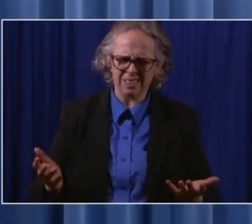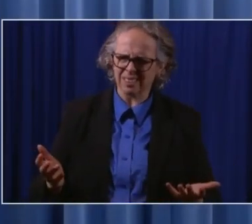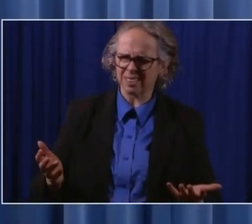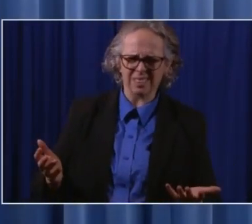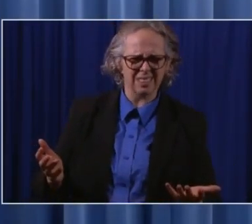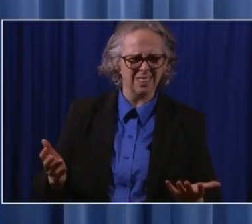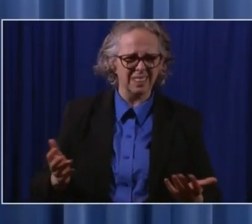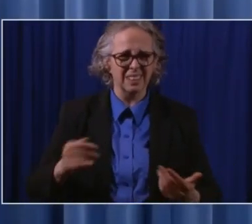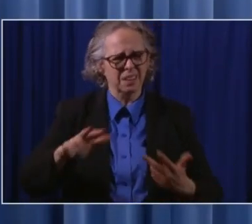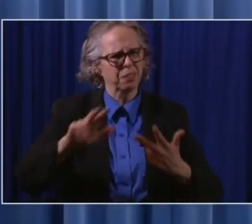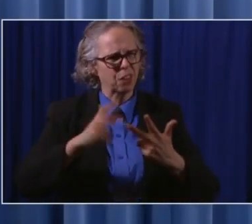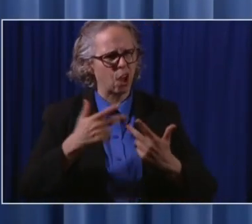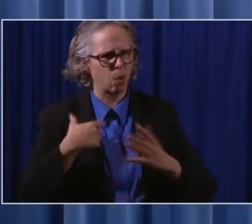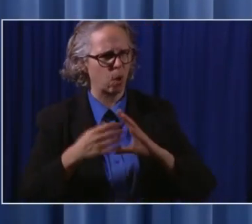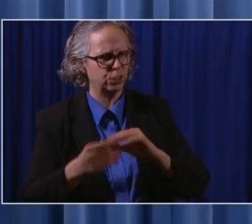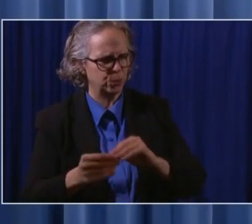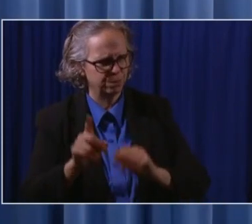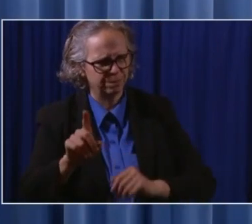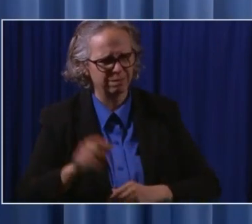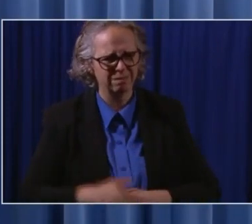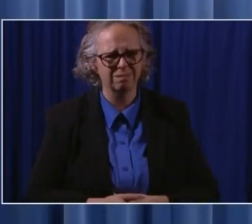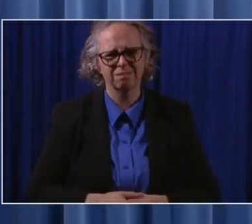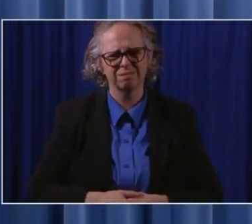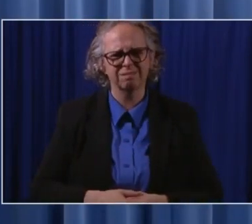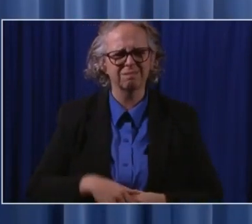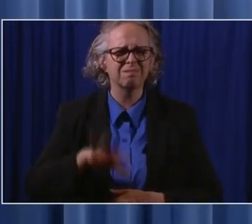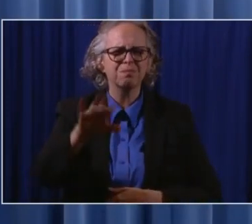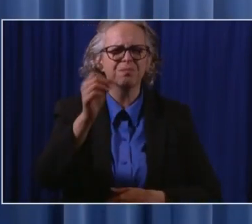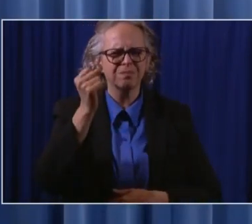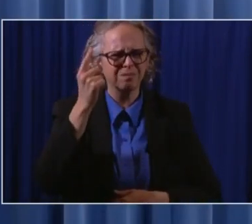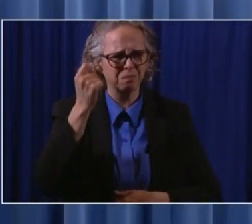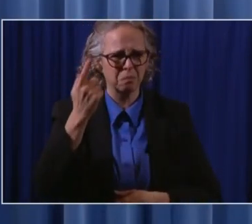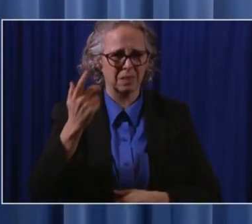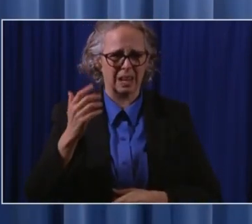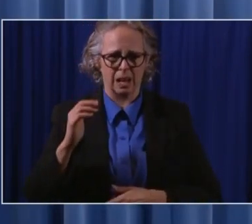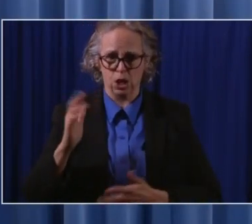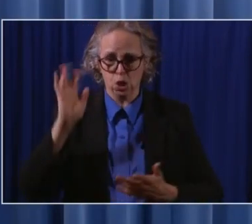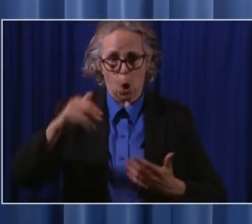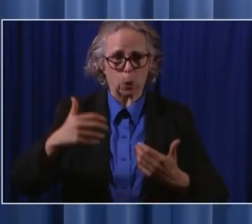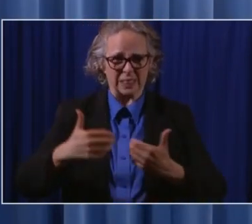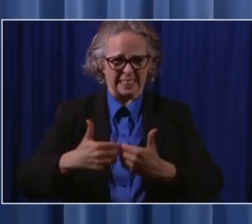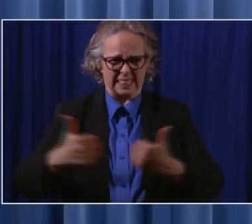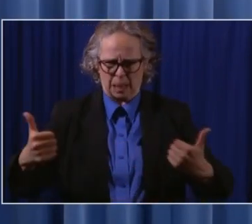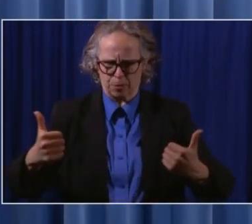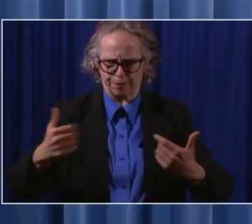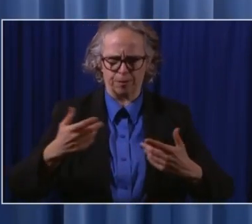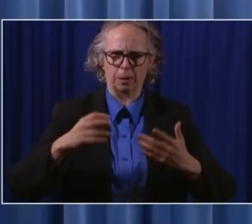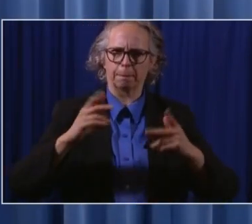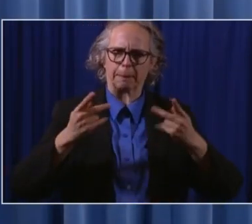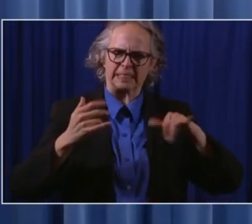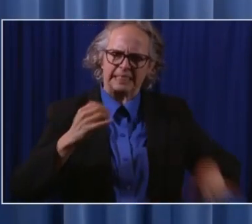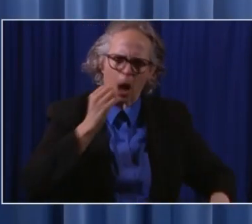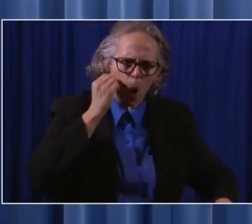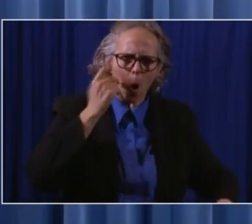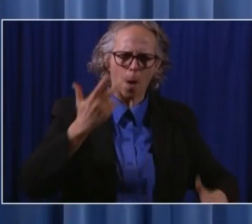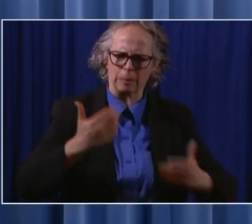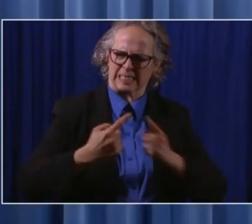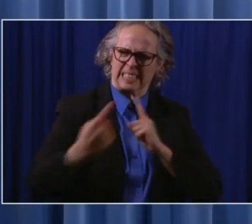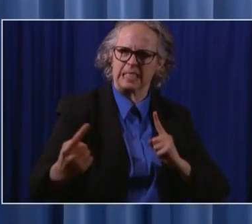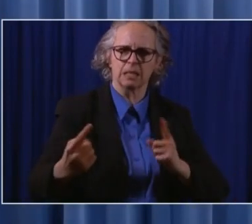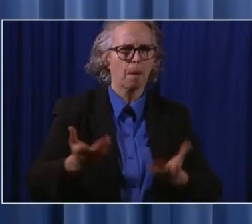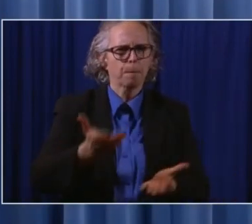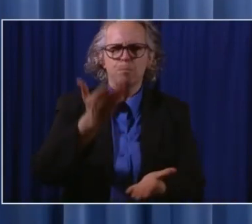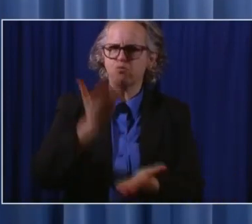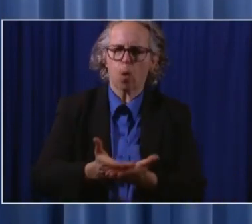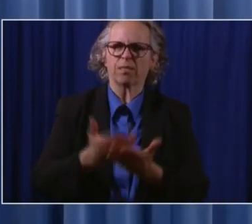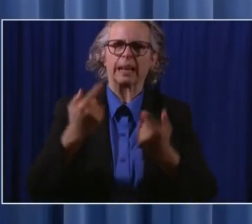that this method of separation, of keeping distance, would work when